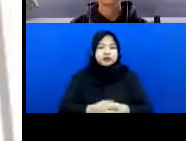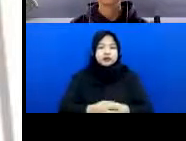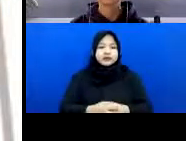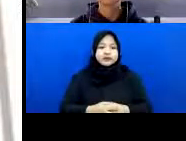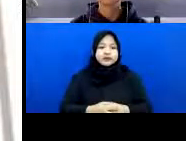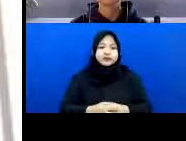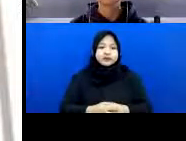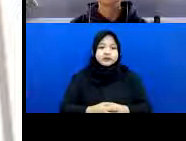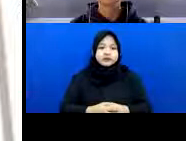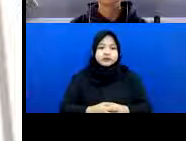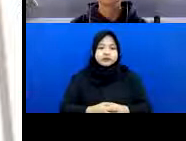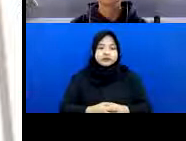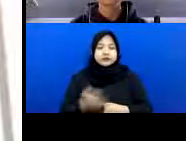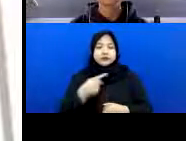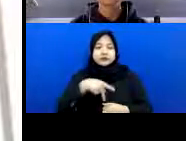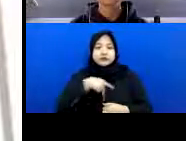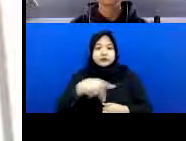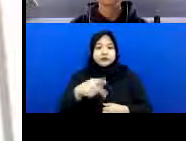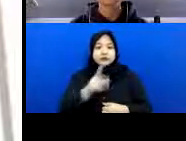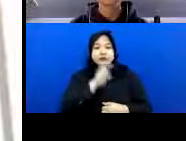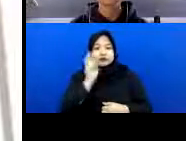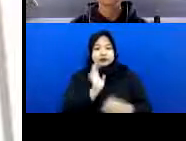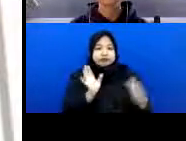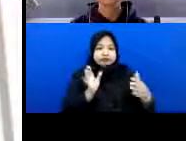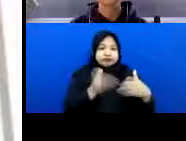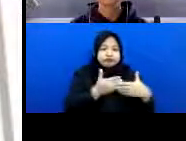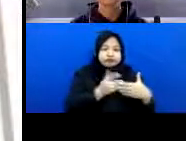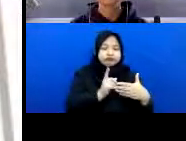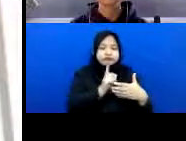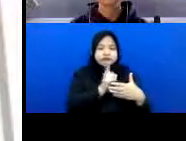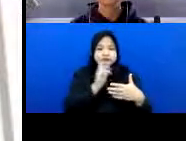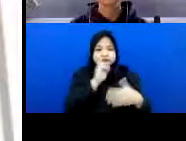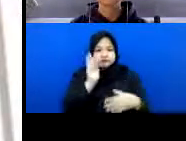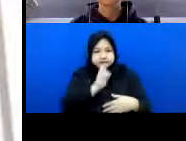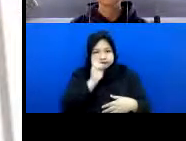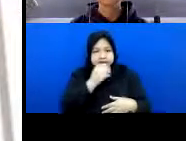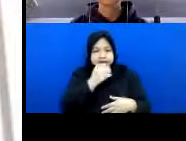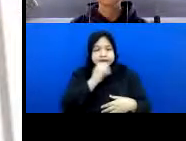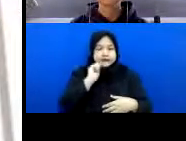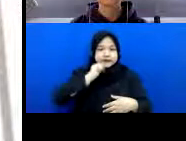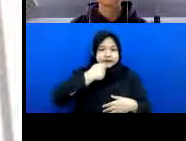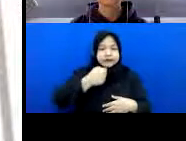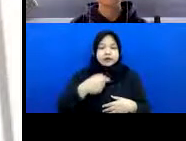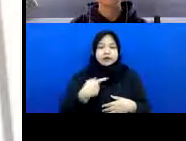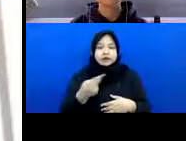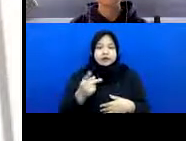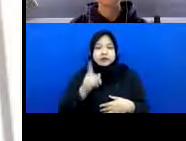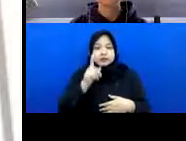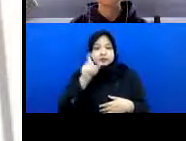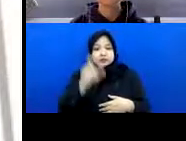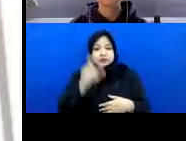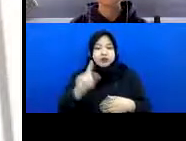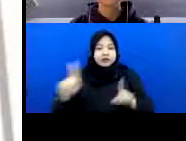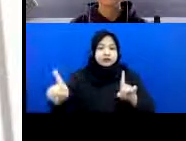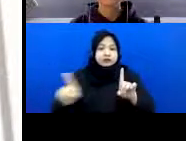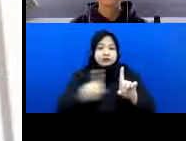We will protect the participant privacy and confidentiality. If we we discover that a person requires